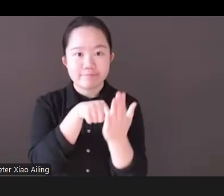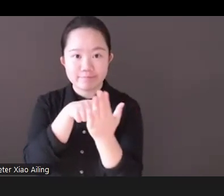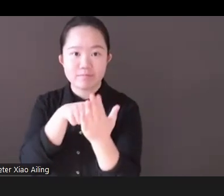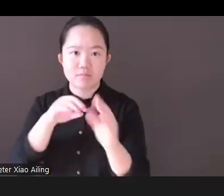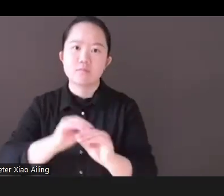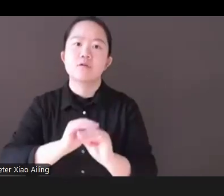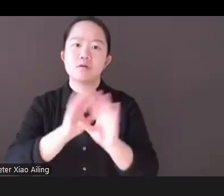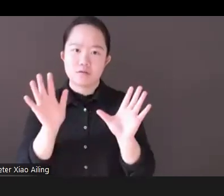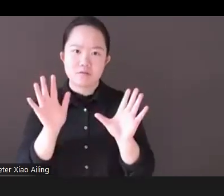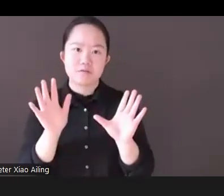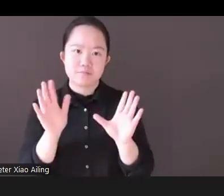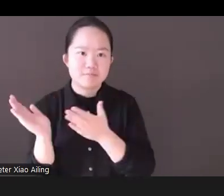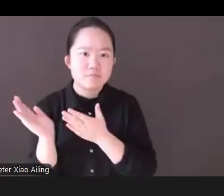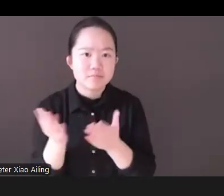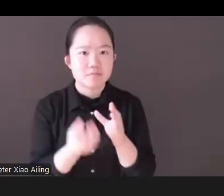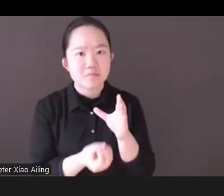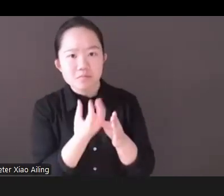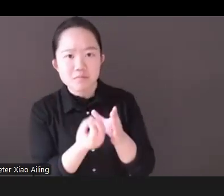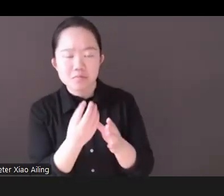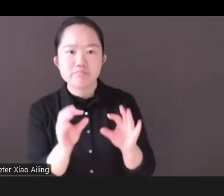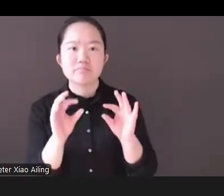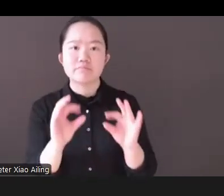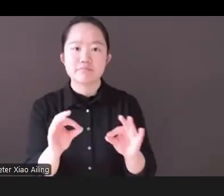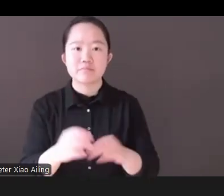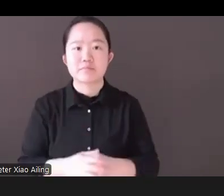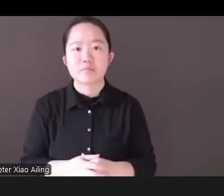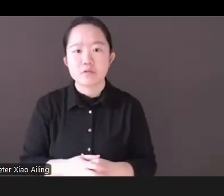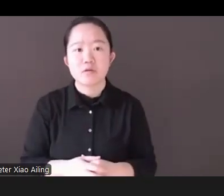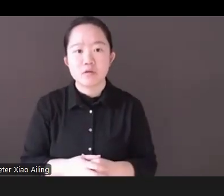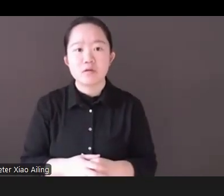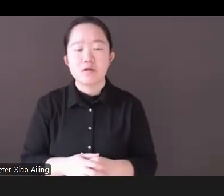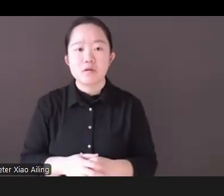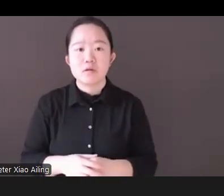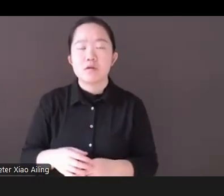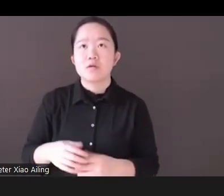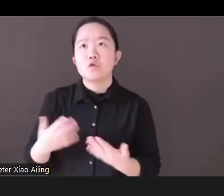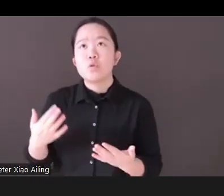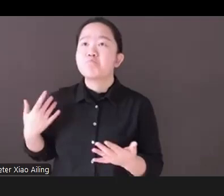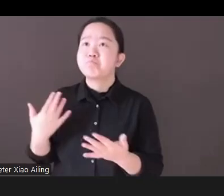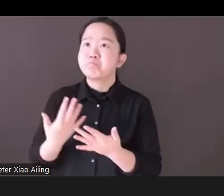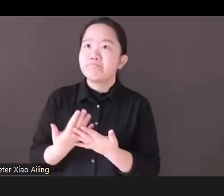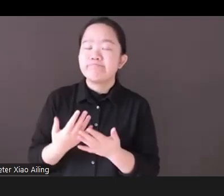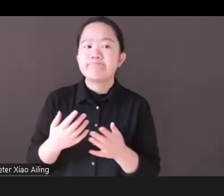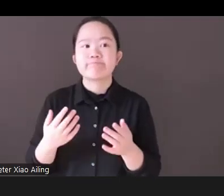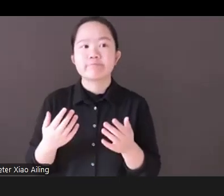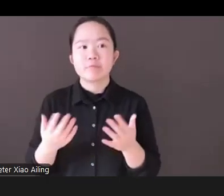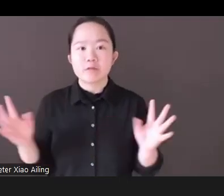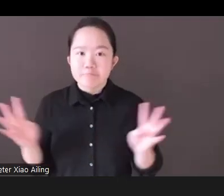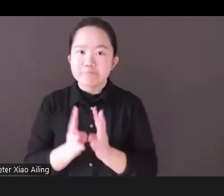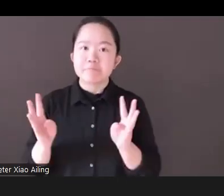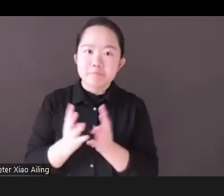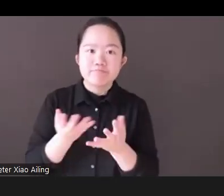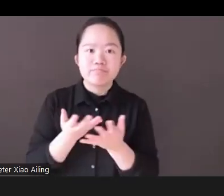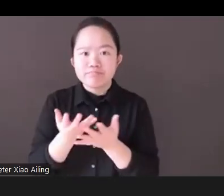in Swedish, but the language can be changed to English so that you can read the subtitles. And